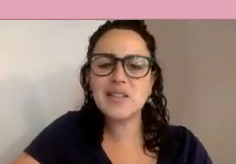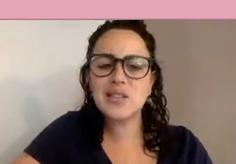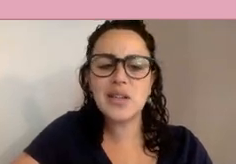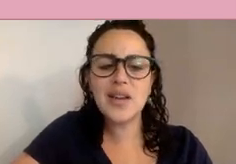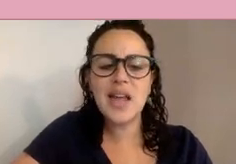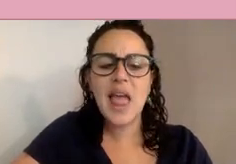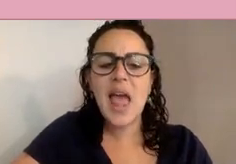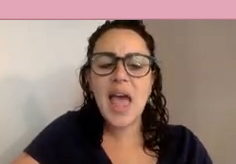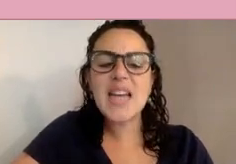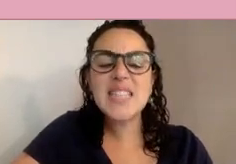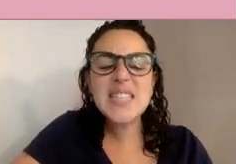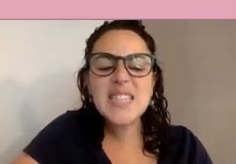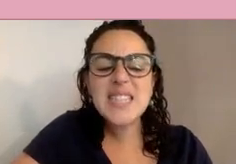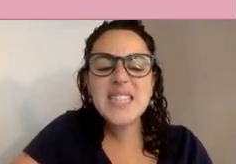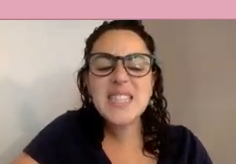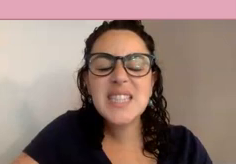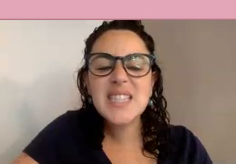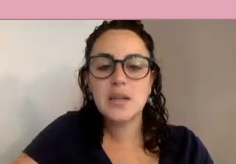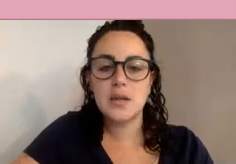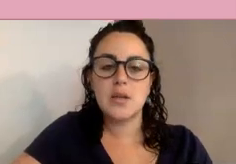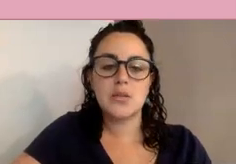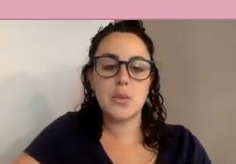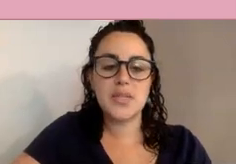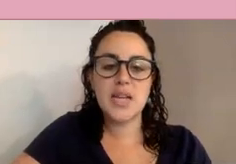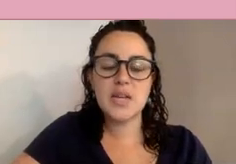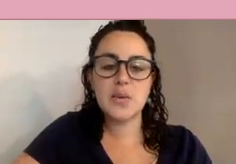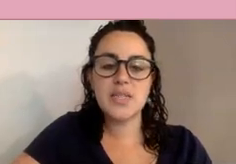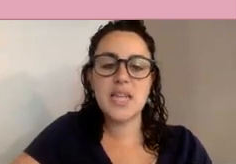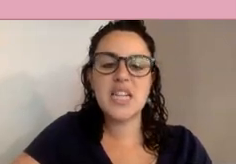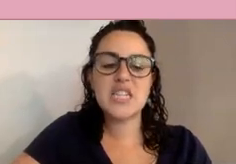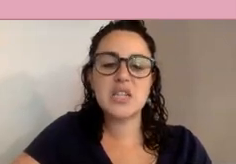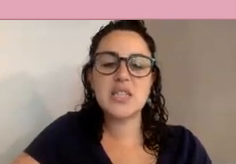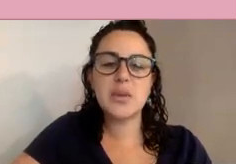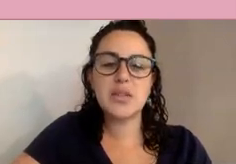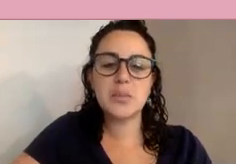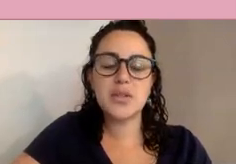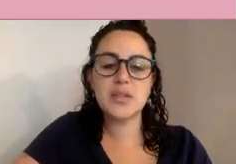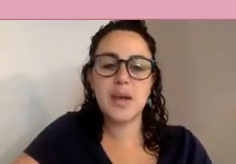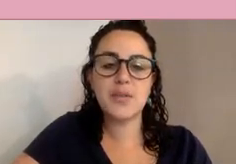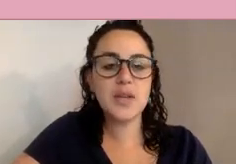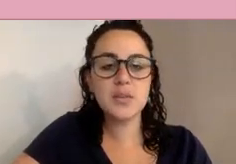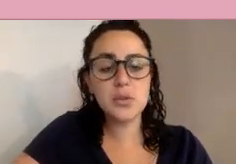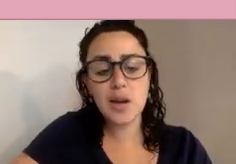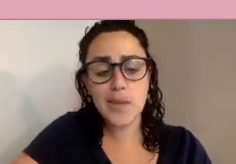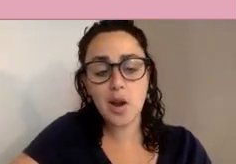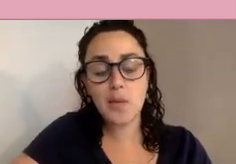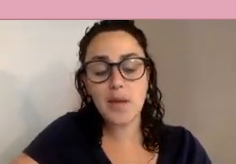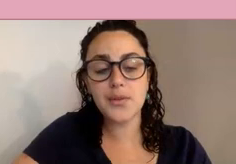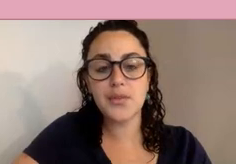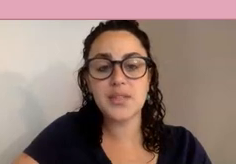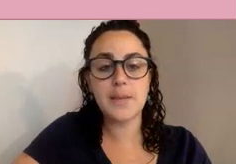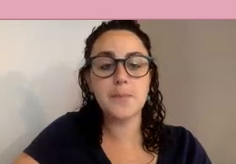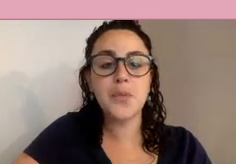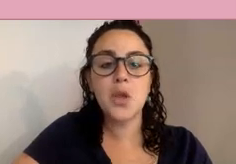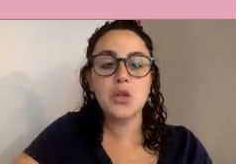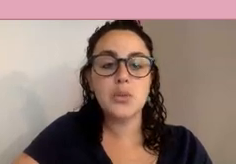the end. Do you hear it? S. So we're pretending we're a snake. Let's see what this person's mouth does, and we'll try to make our mouths